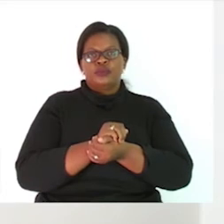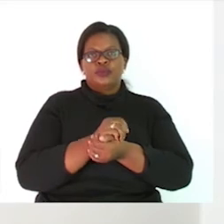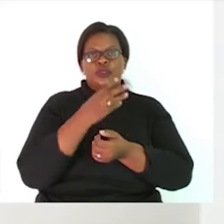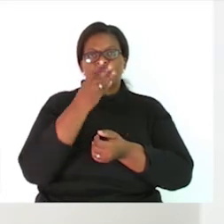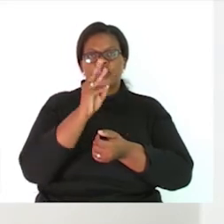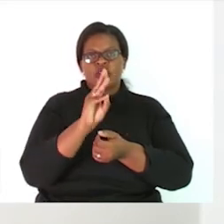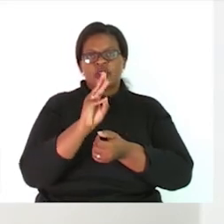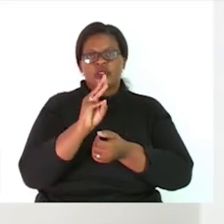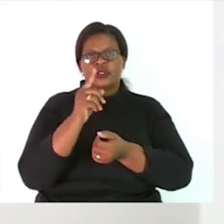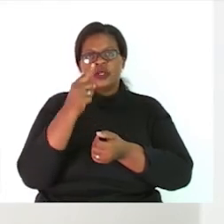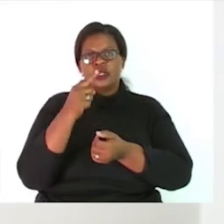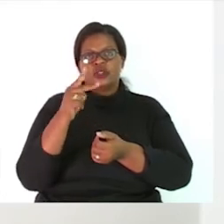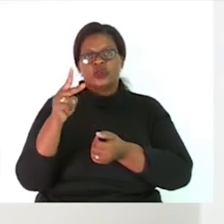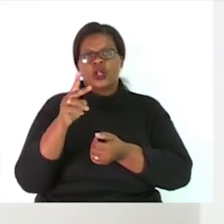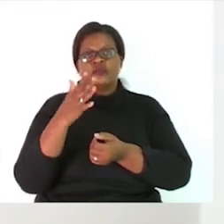6,